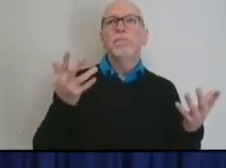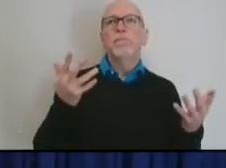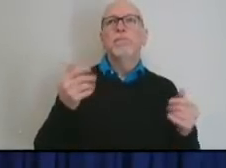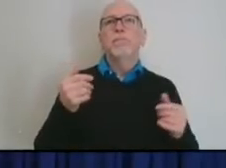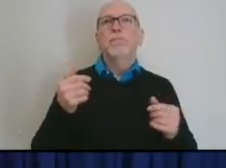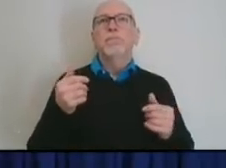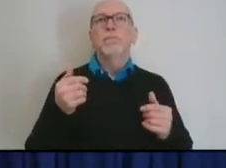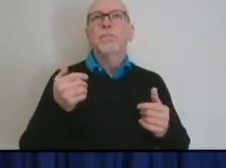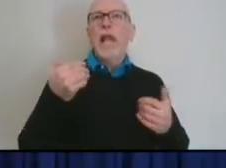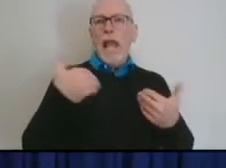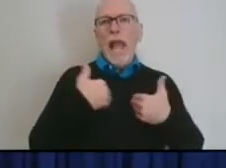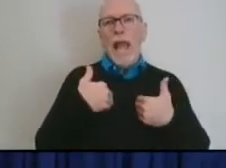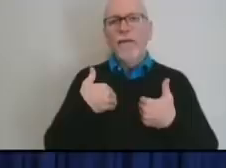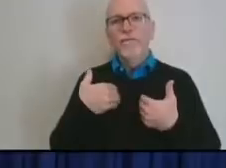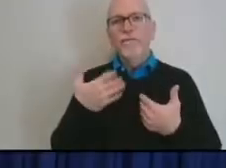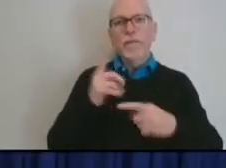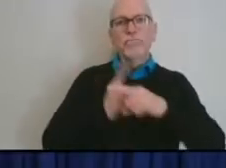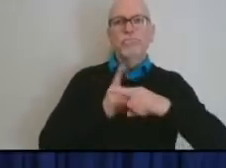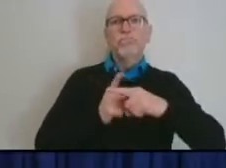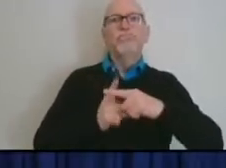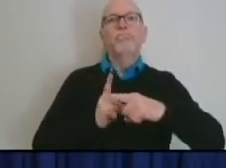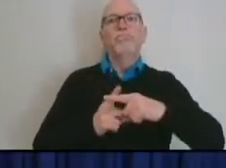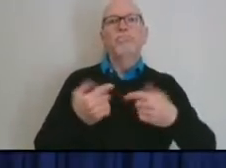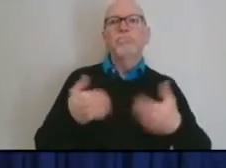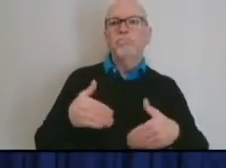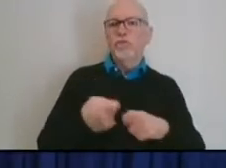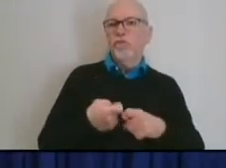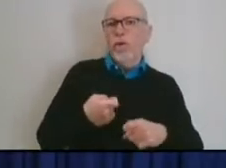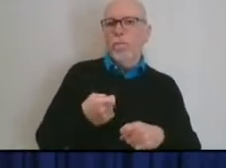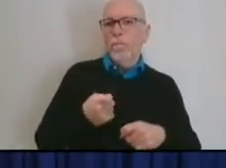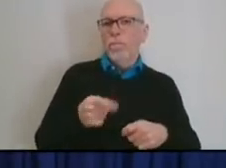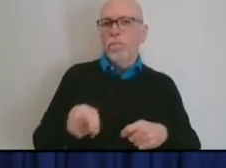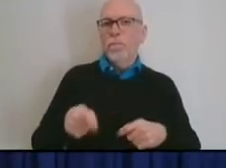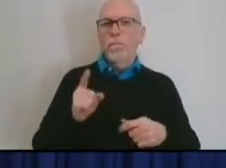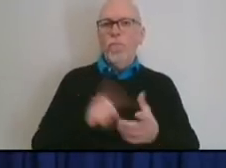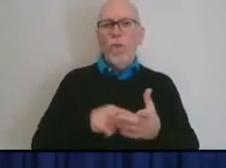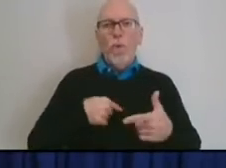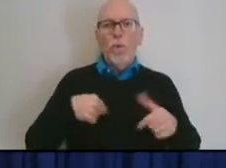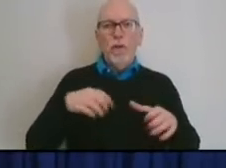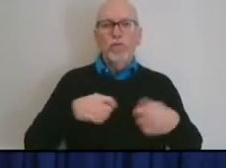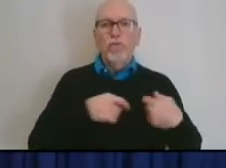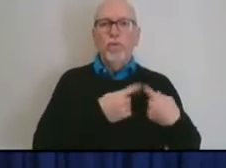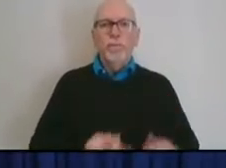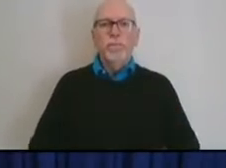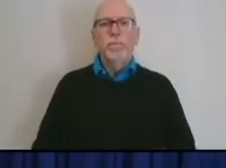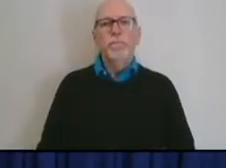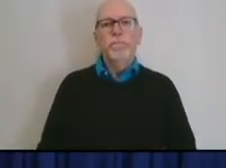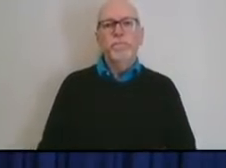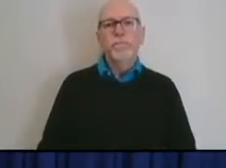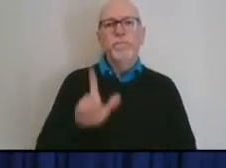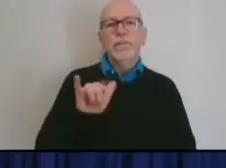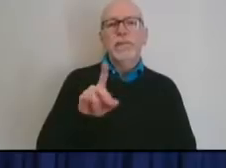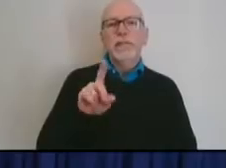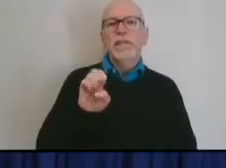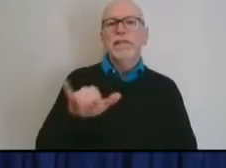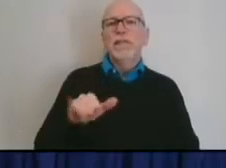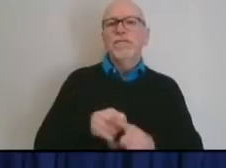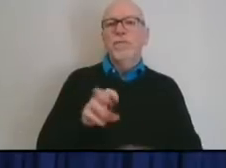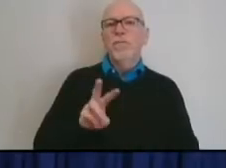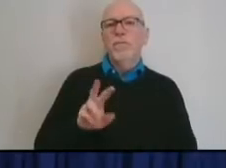there's some silver linings in this about the steps that we're taking. Lindsay with